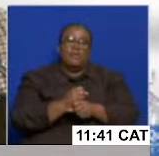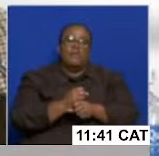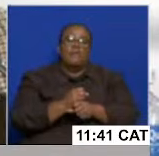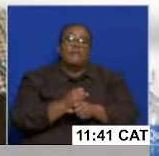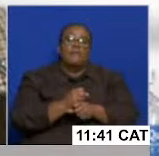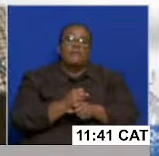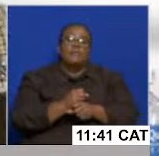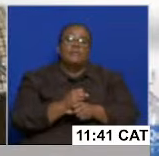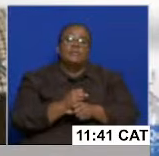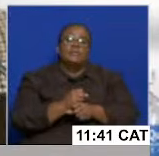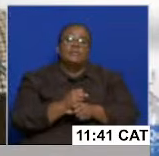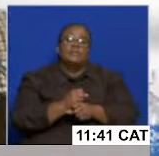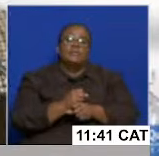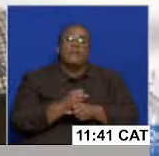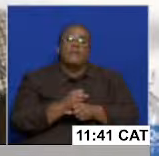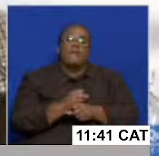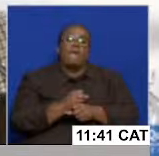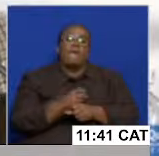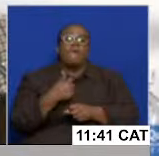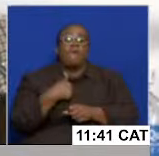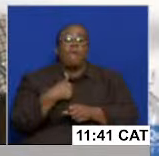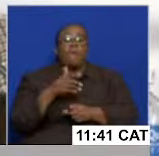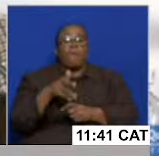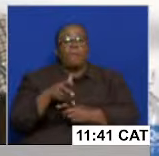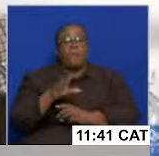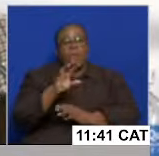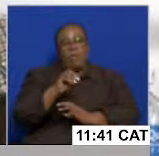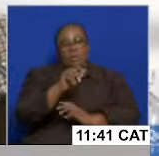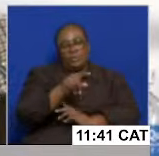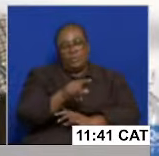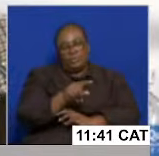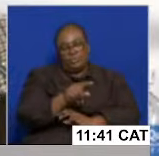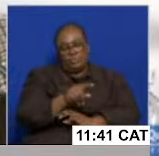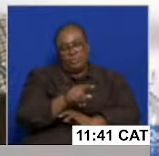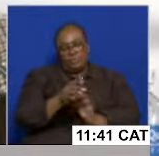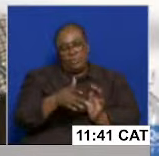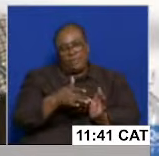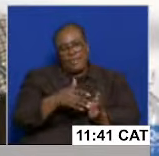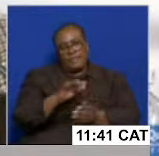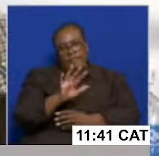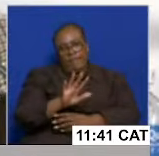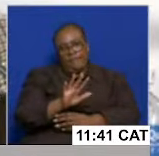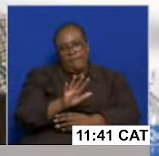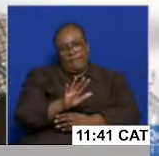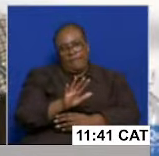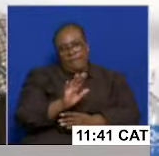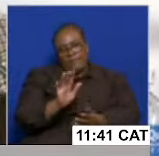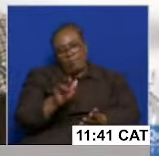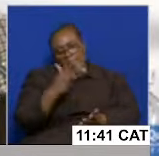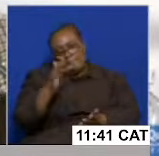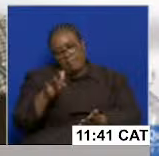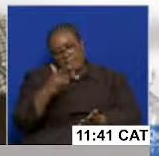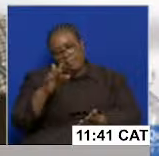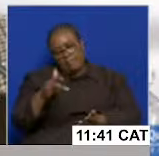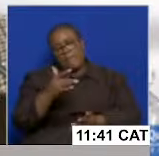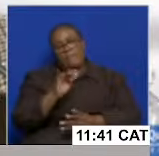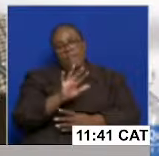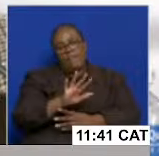I would ask you to please turn to page 5 of Mr. Mkhwanazi's statement, page